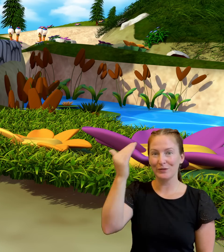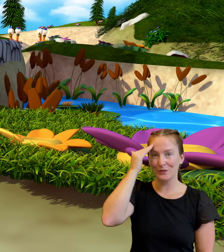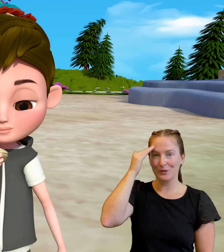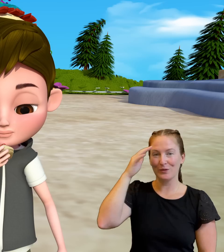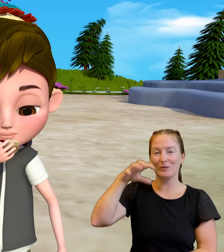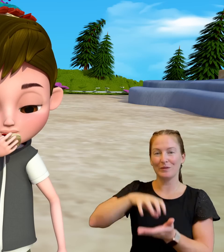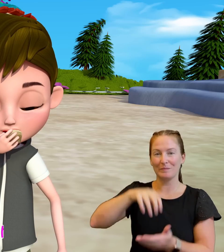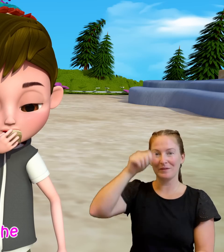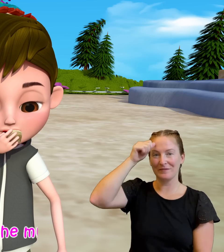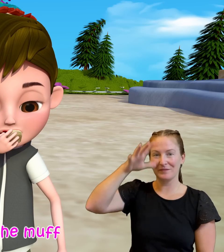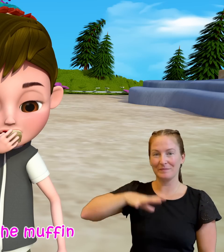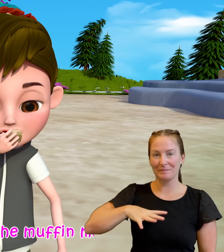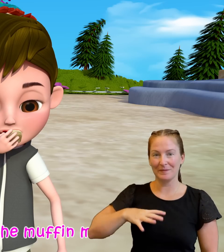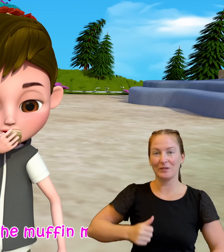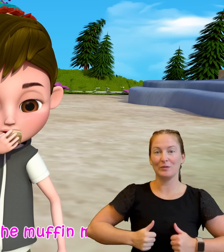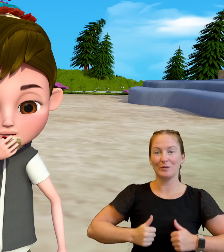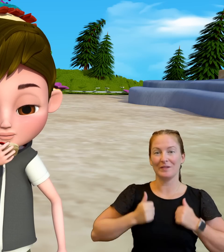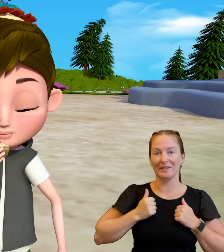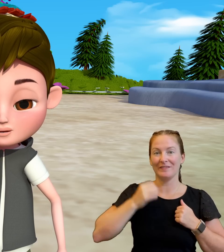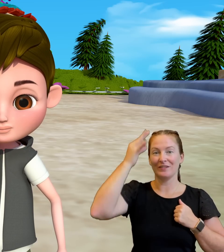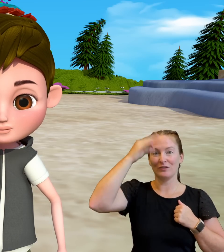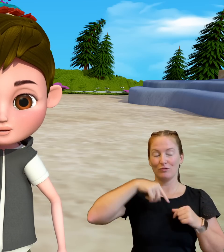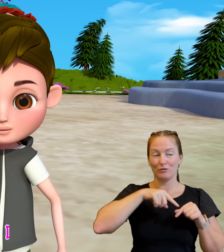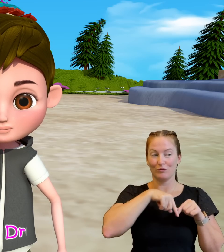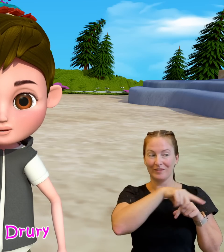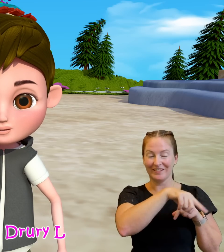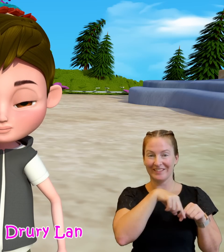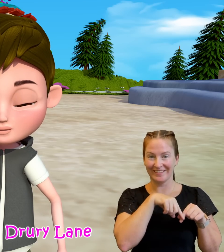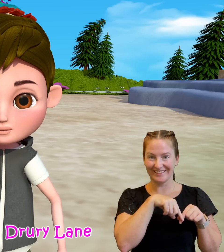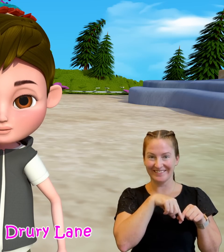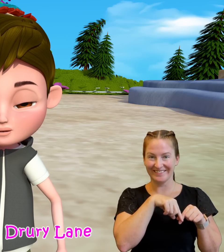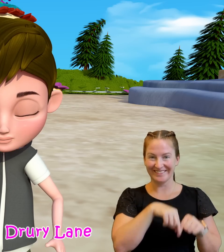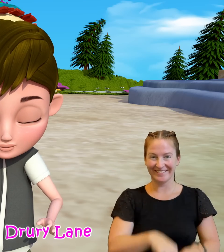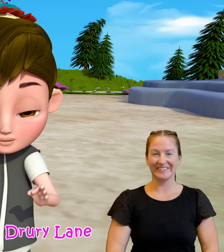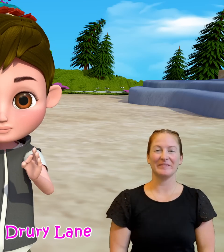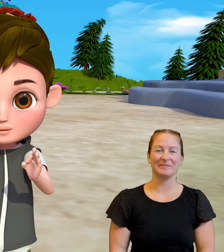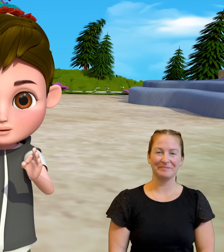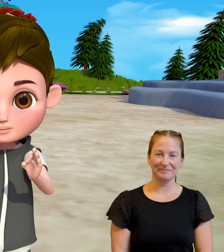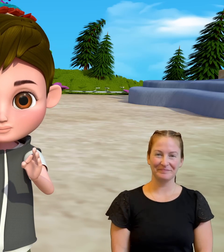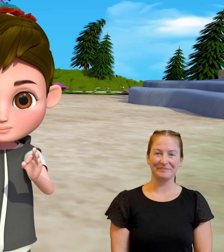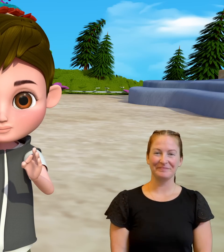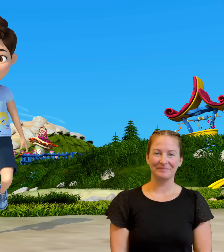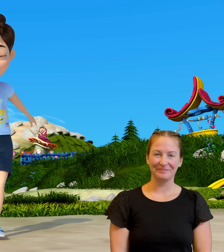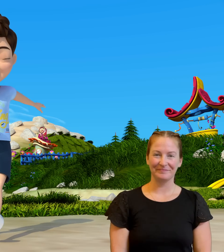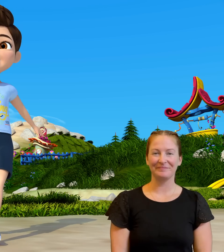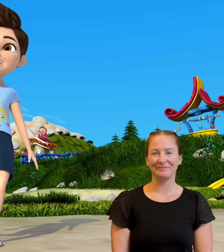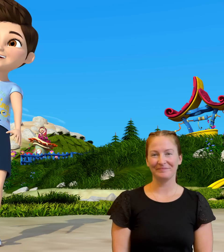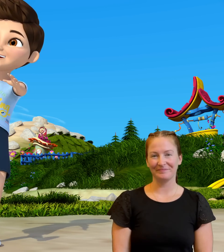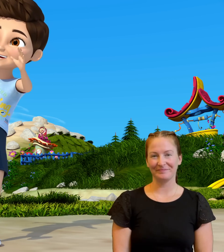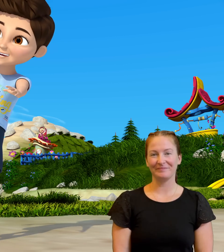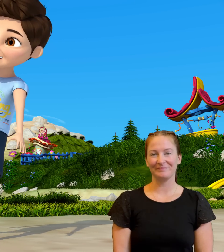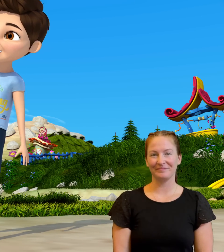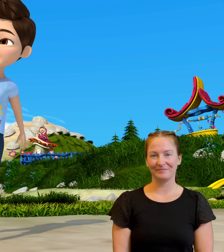Yes, we know the Muffin Man who lives on Drury Lane.